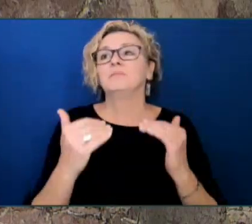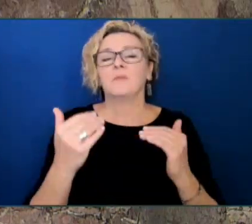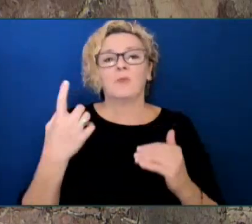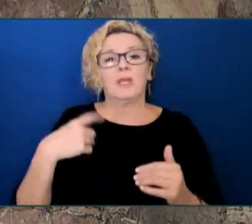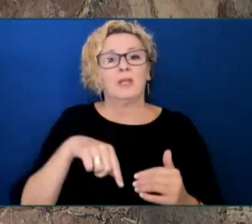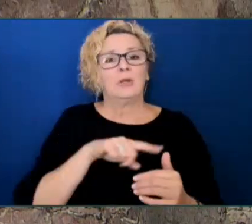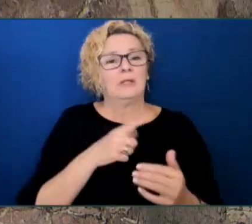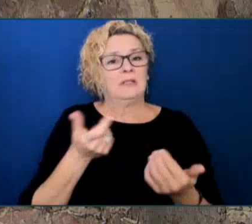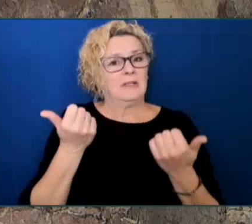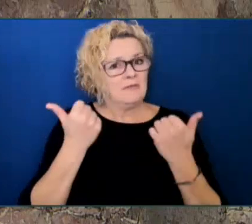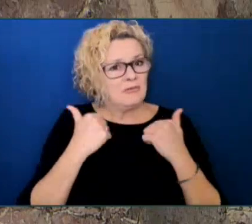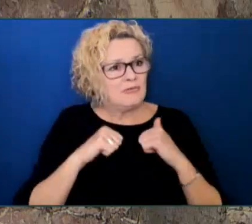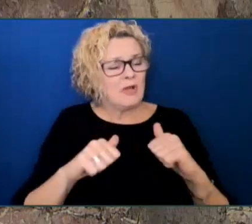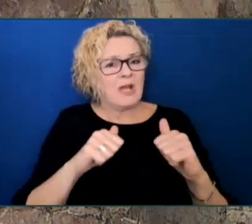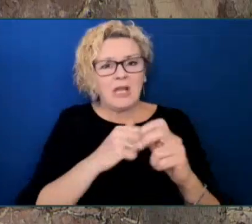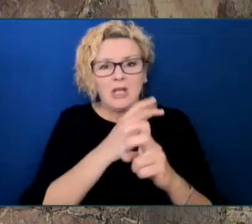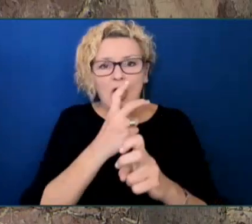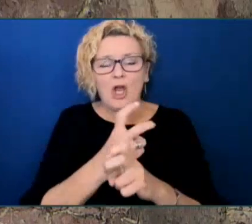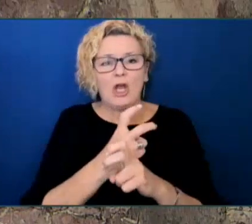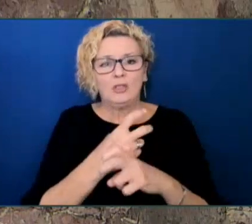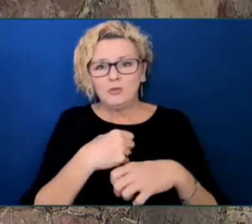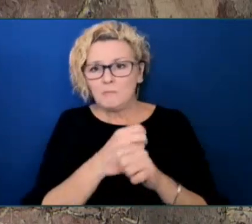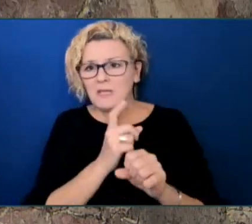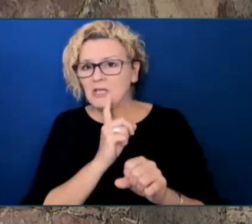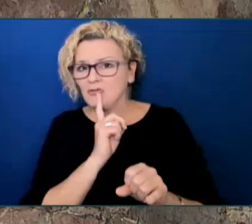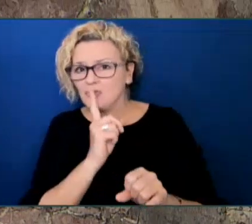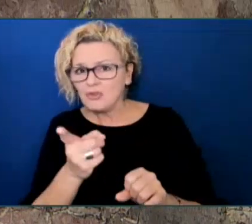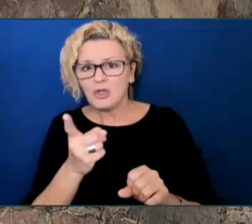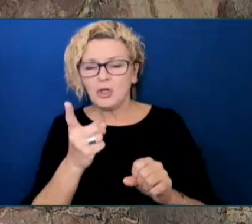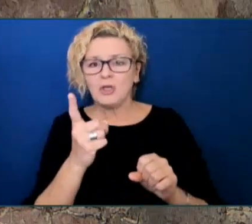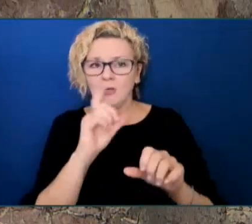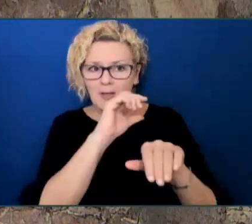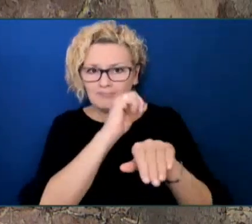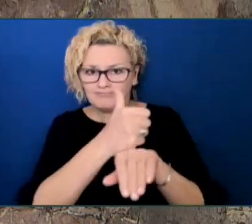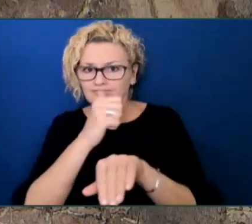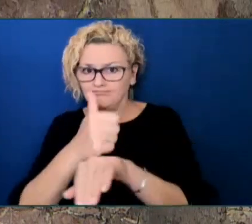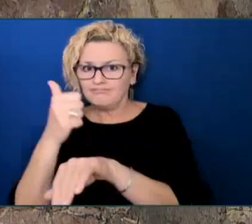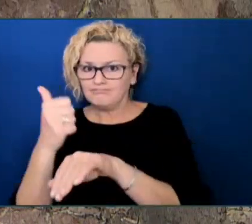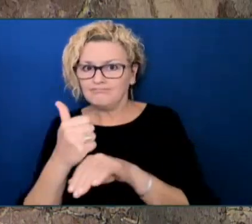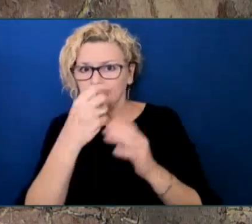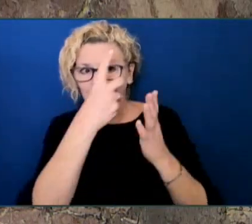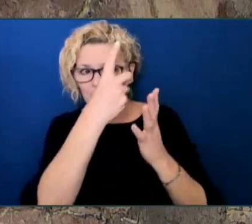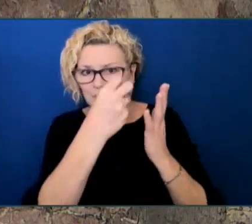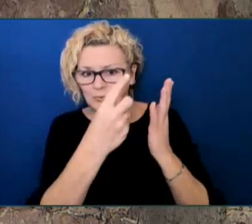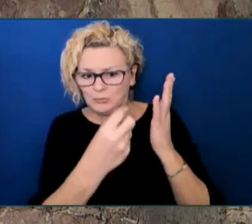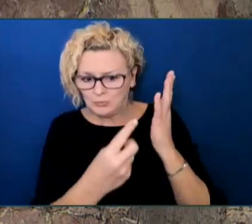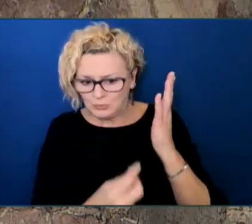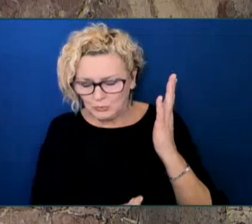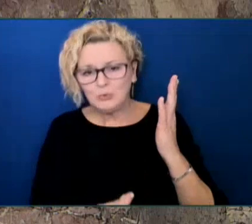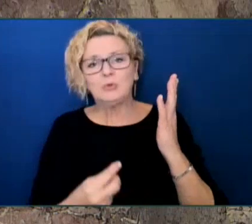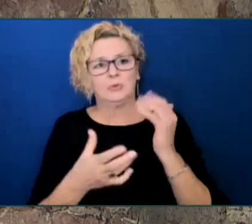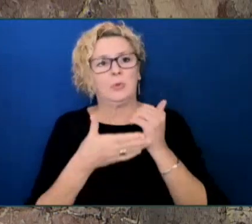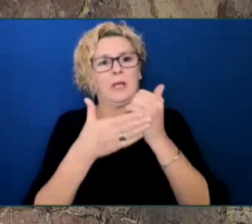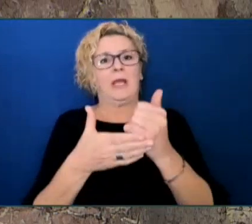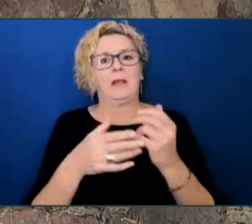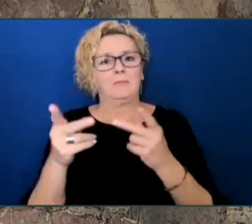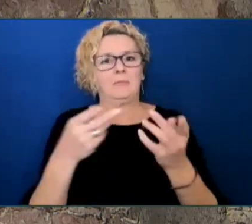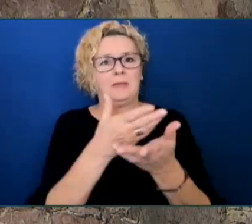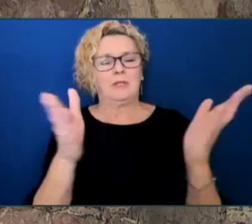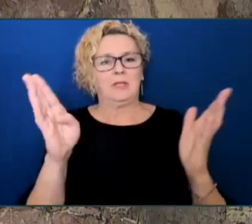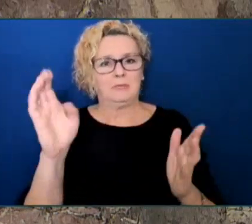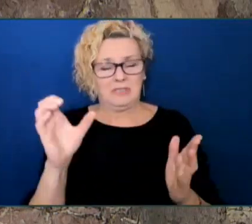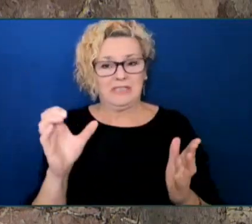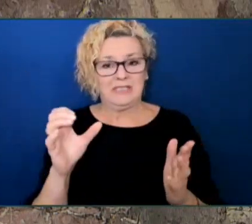take concrete measures that British Columbians expect as they face the horrors of